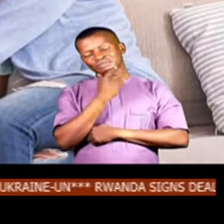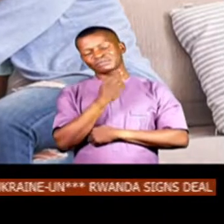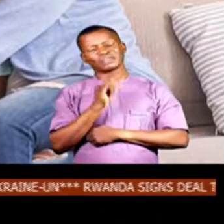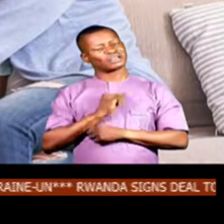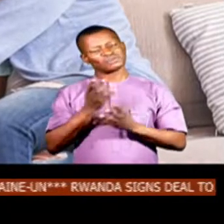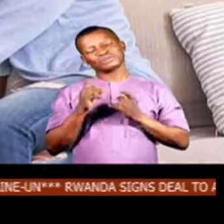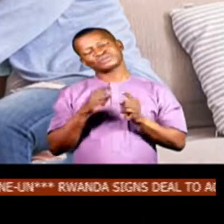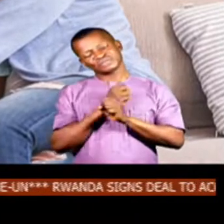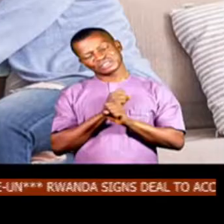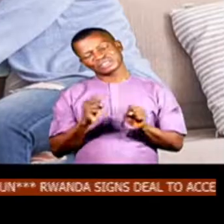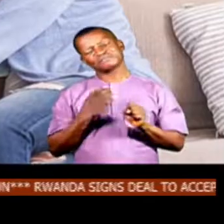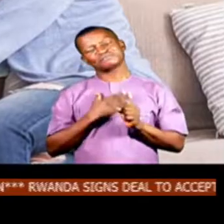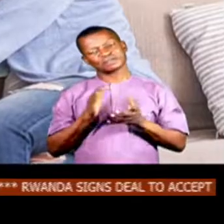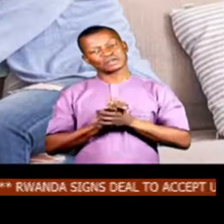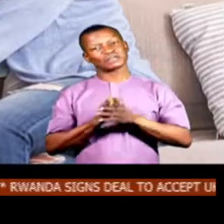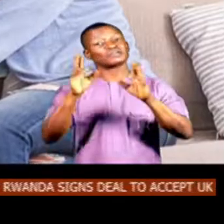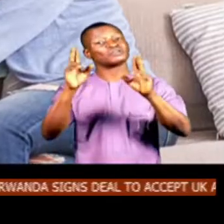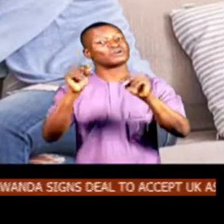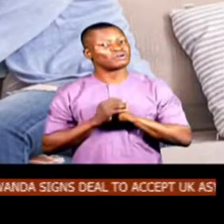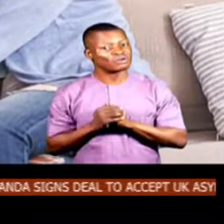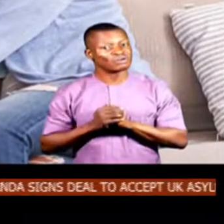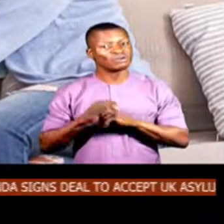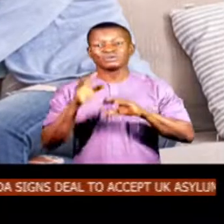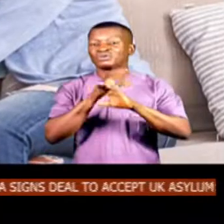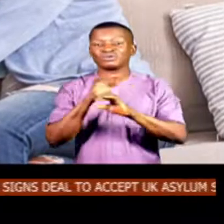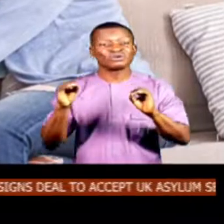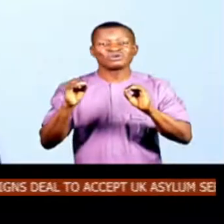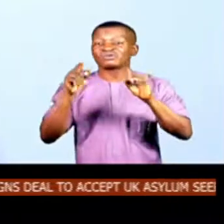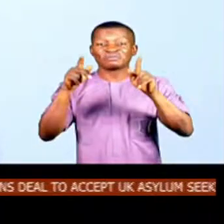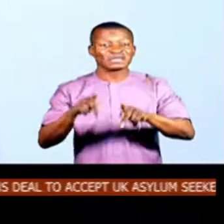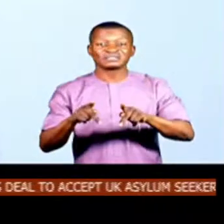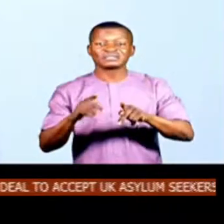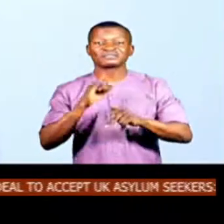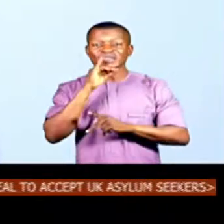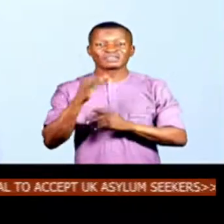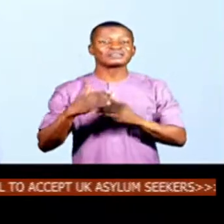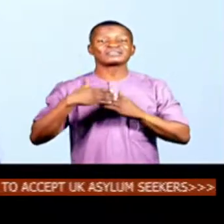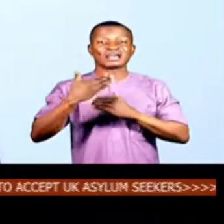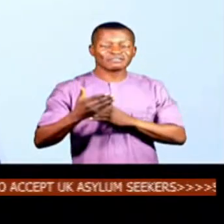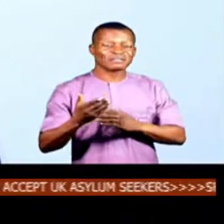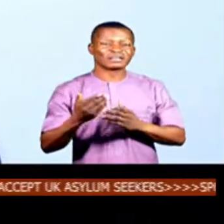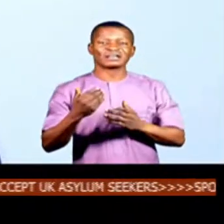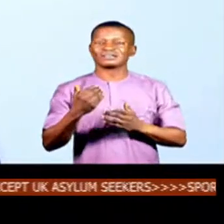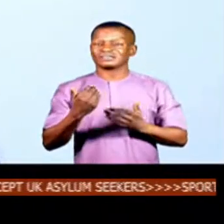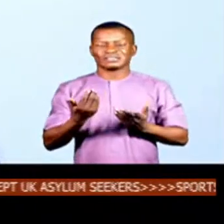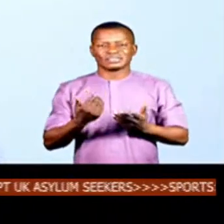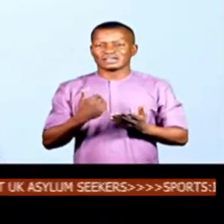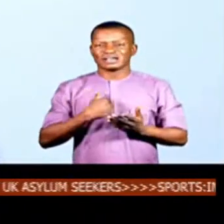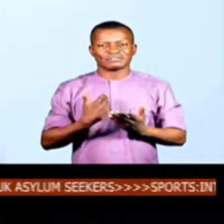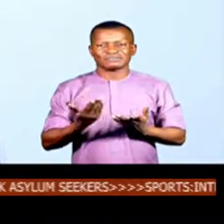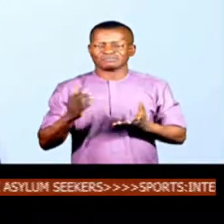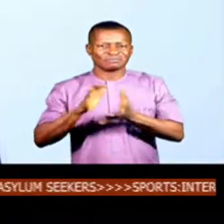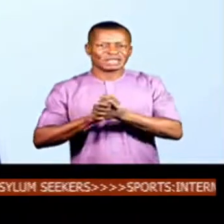of saving the marriage. No one is after having a bad marriage or having